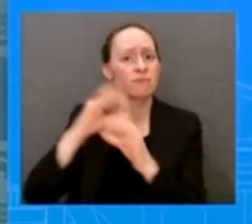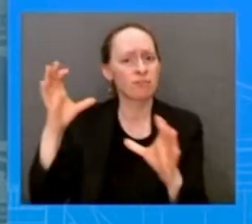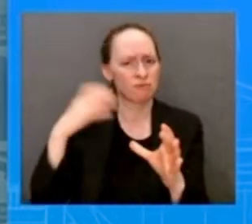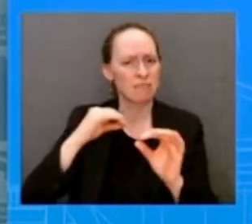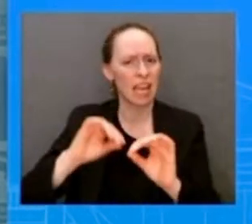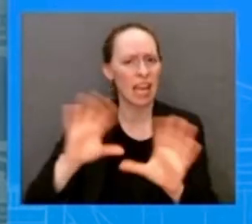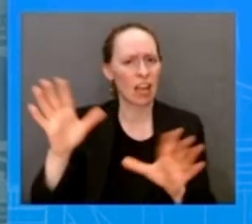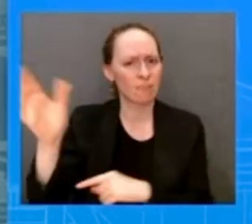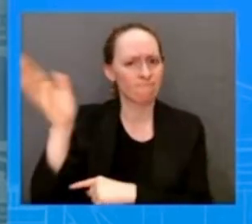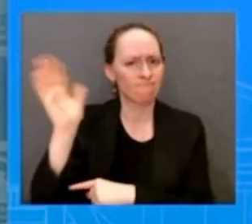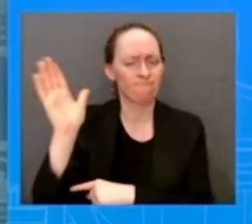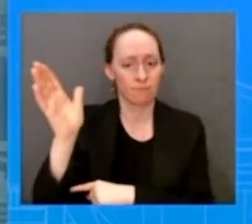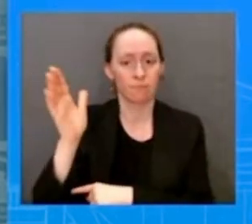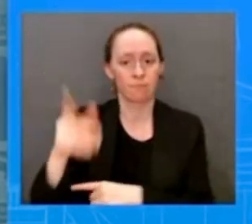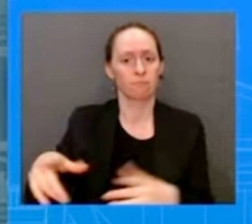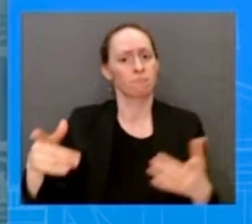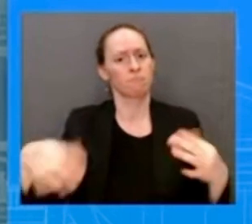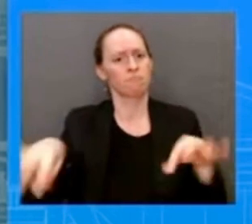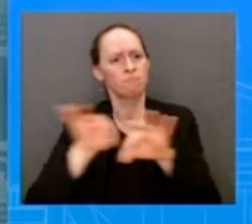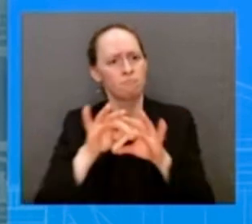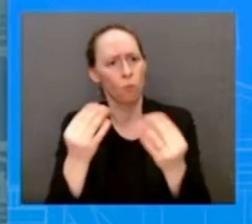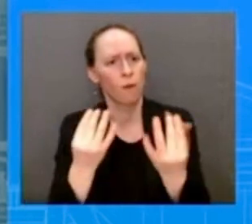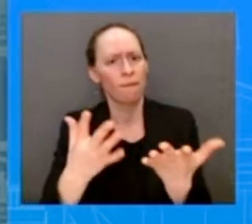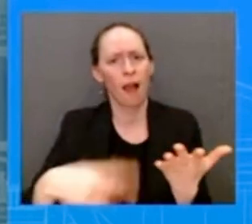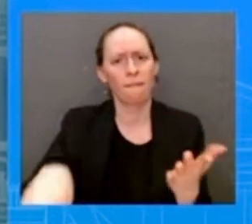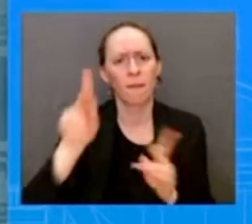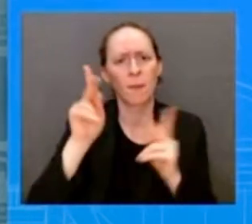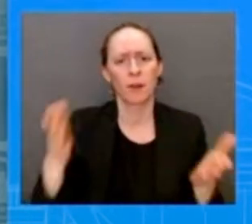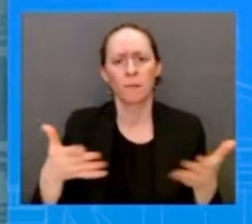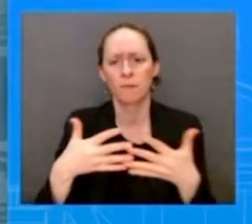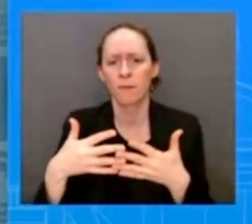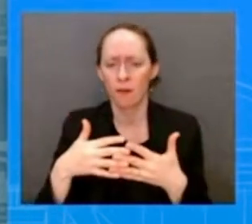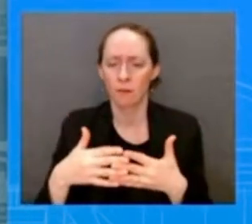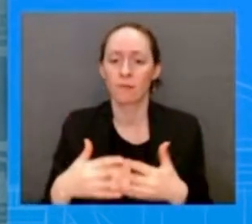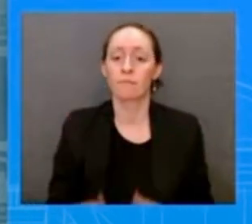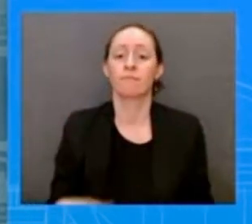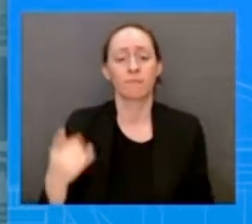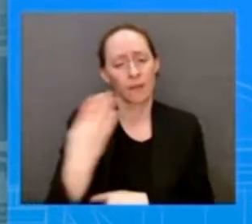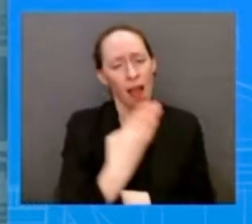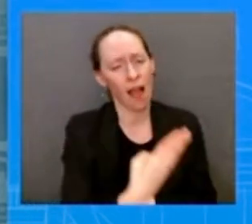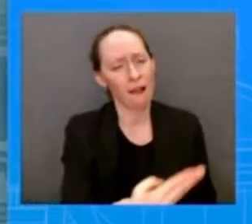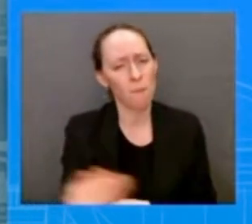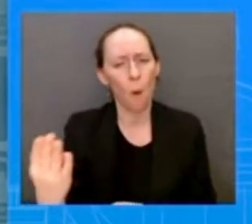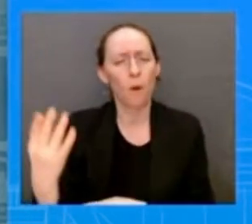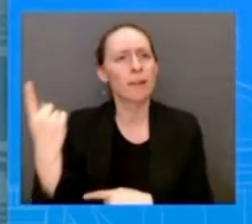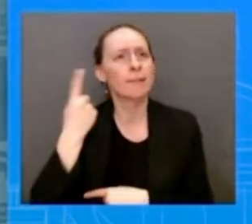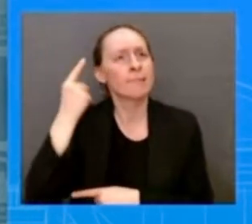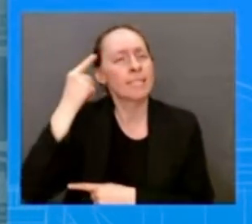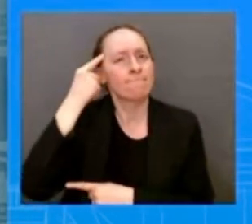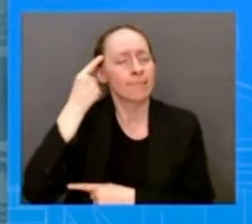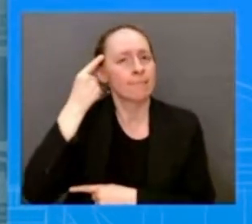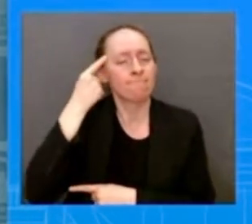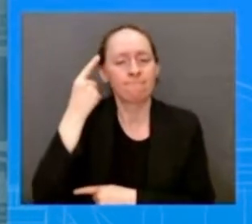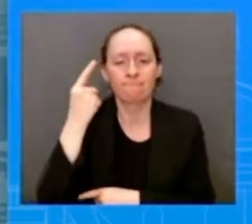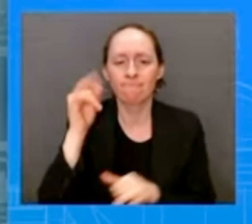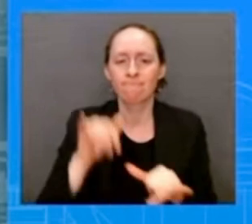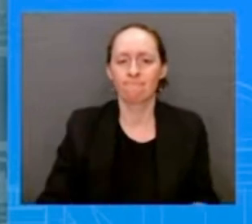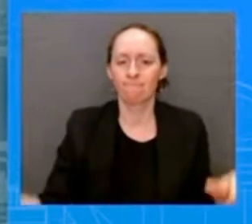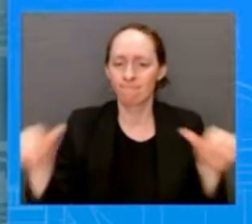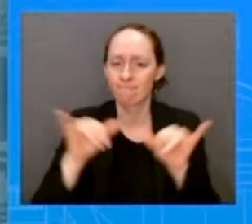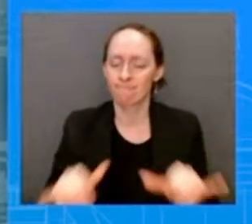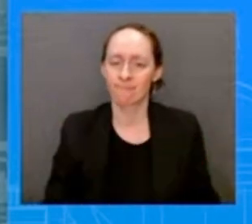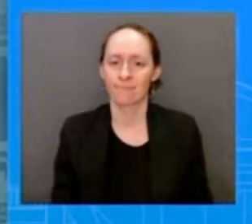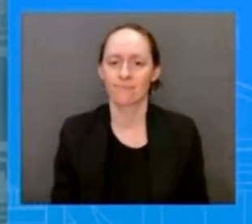he wakes up thinking about every day, and you see that in his historic pieces of policies and laws that are